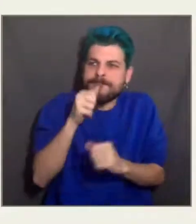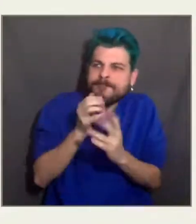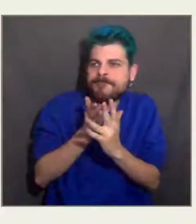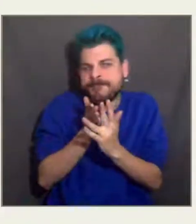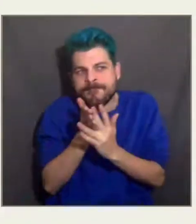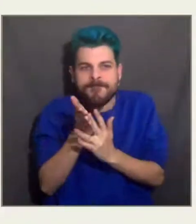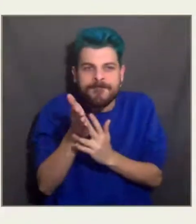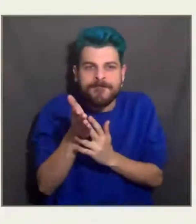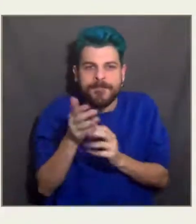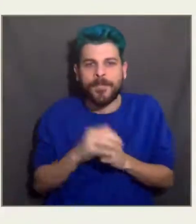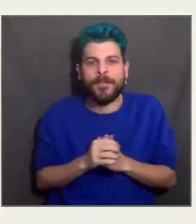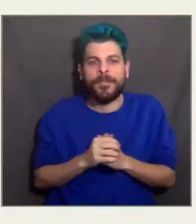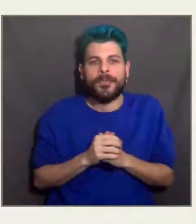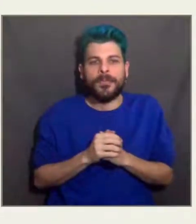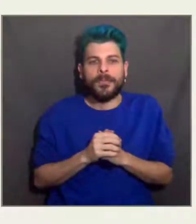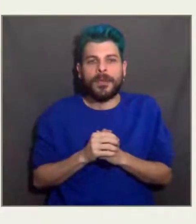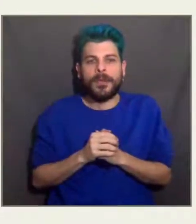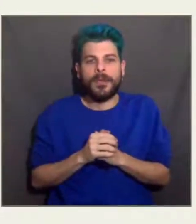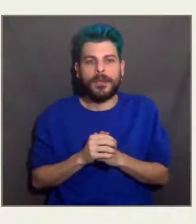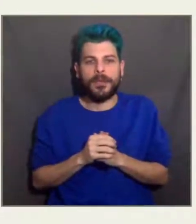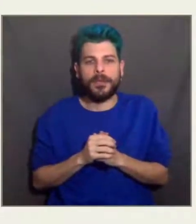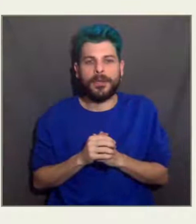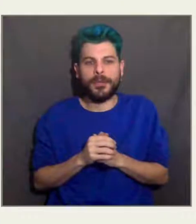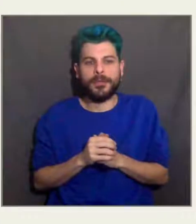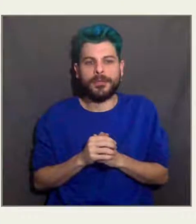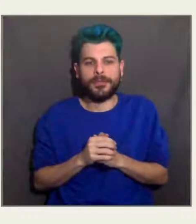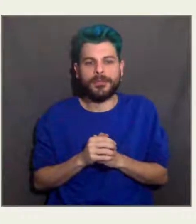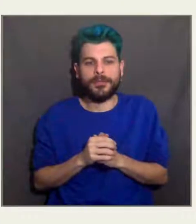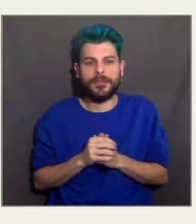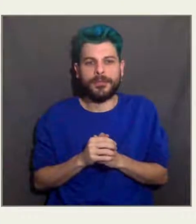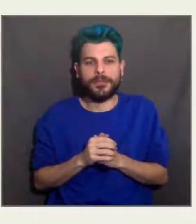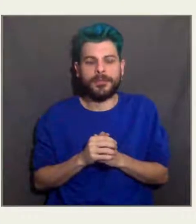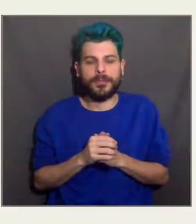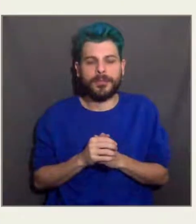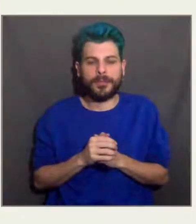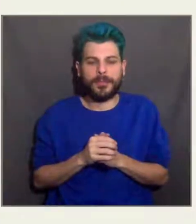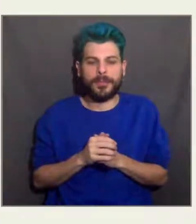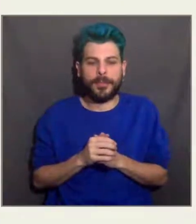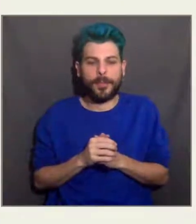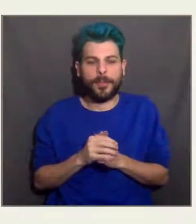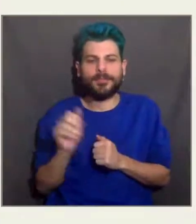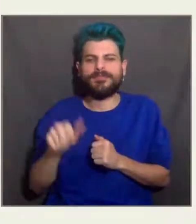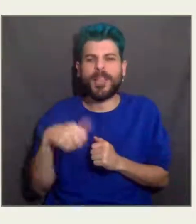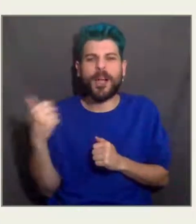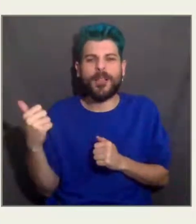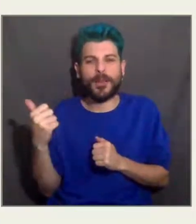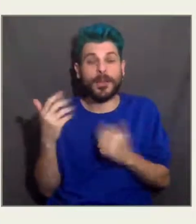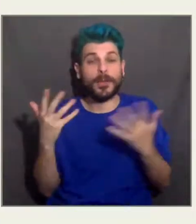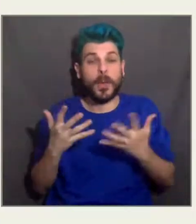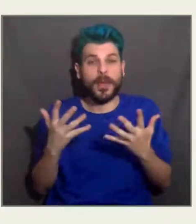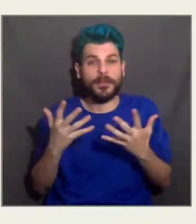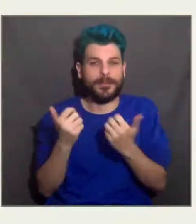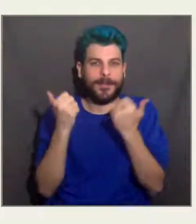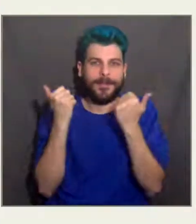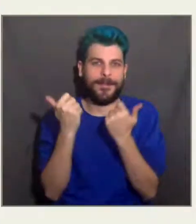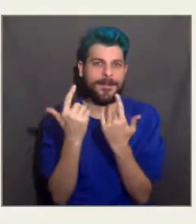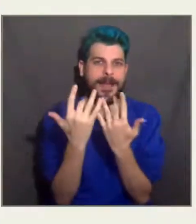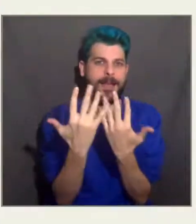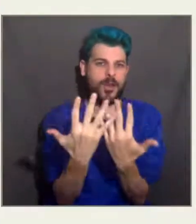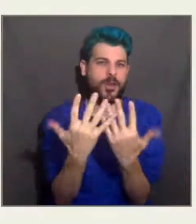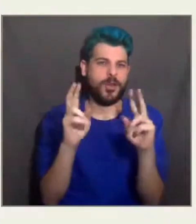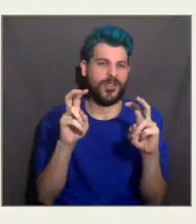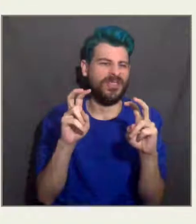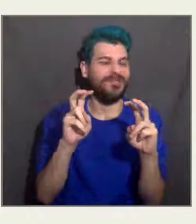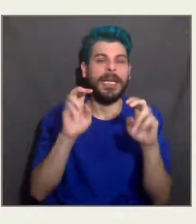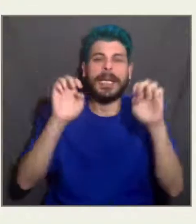The third way, it gets around fires, right? Emergency management within this region. A lot